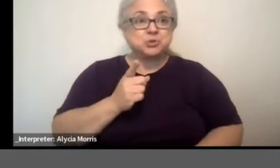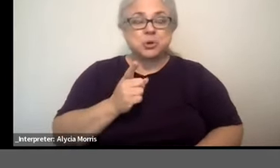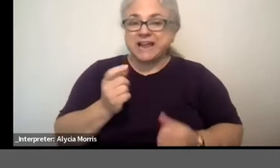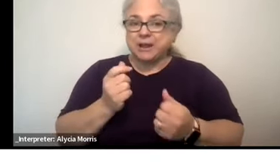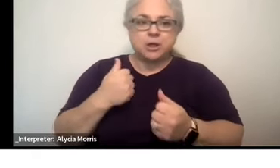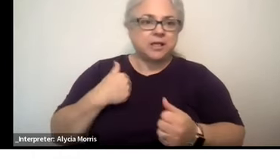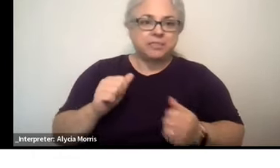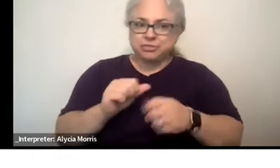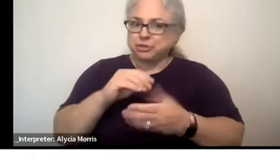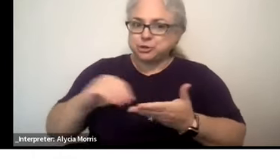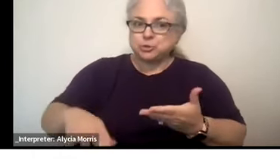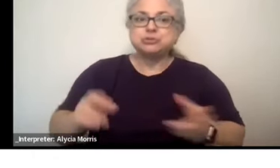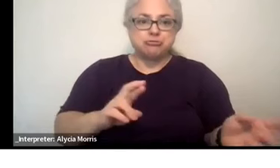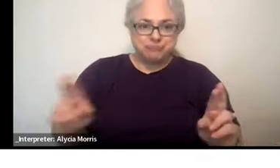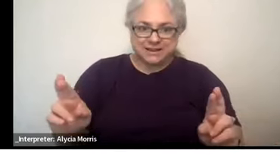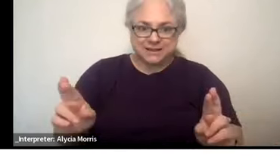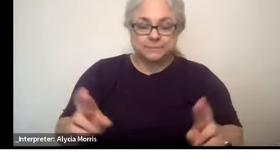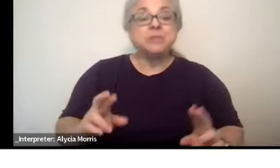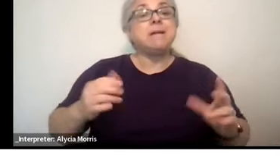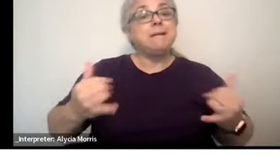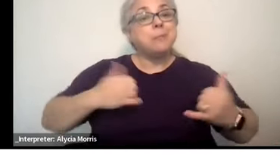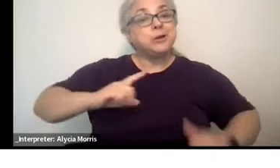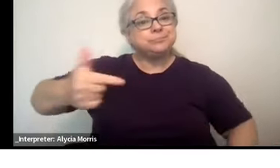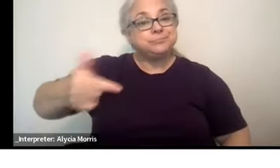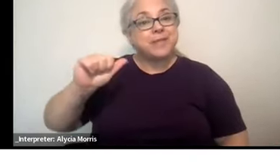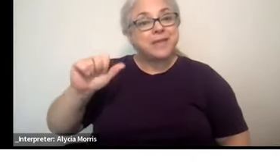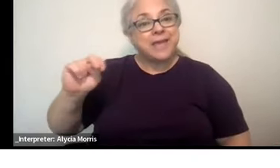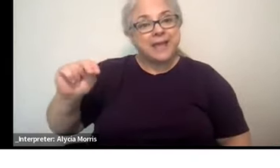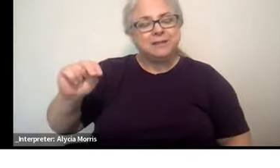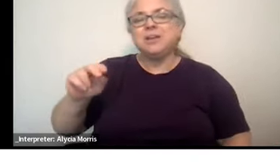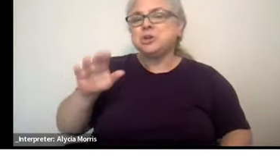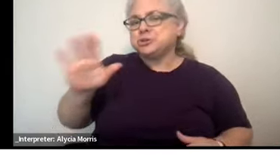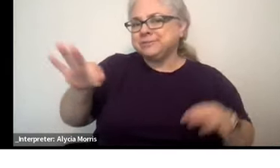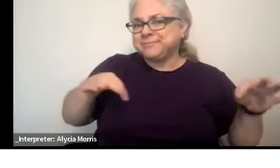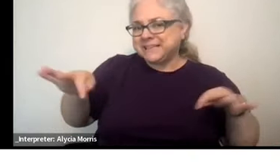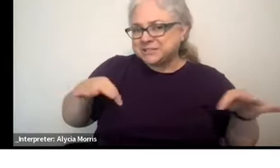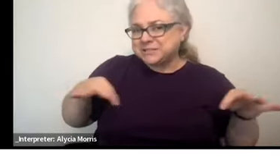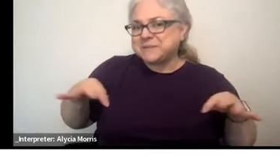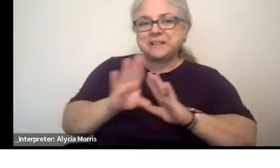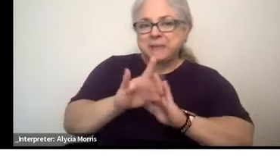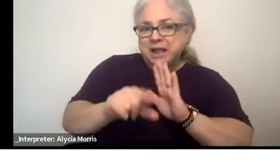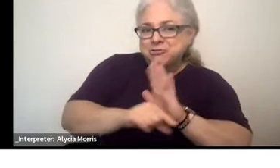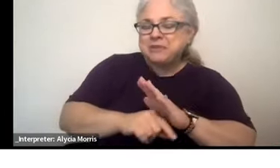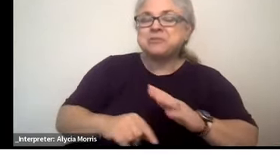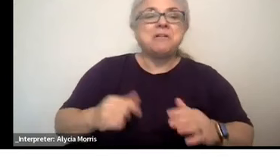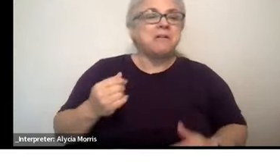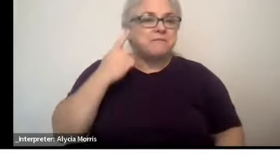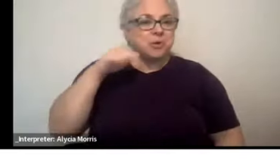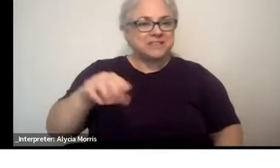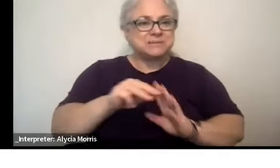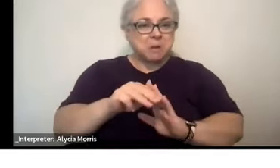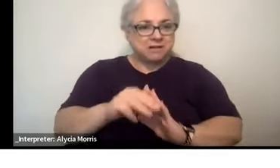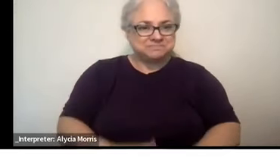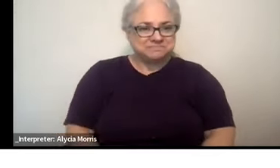communities. And now I'm going to pass the baton to Ann and let her tell you about the roots of the BILT model and more about the essential elements.